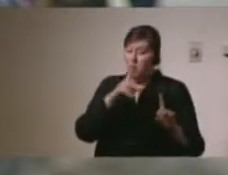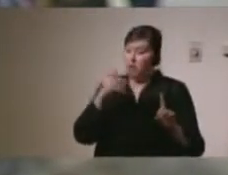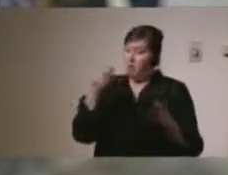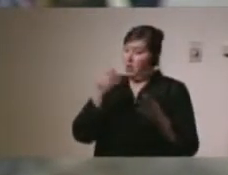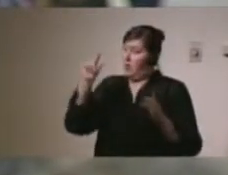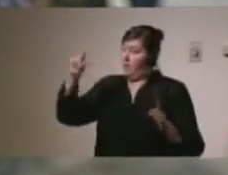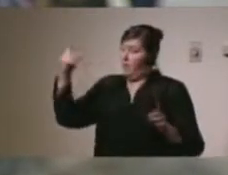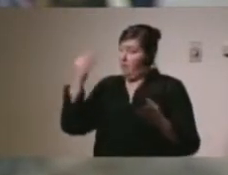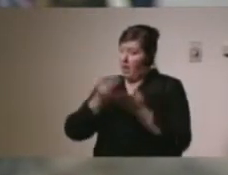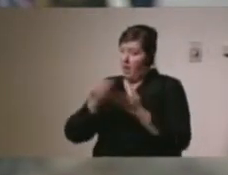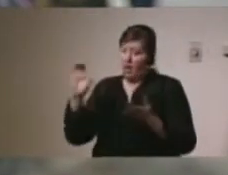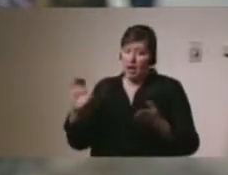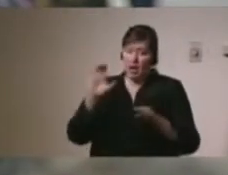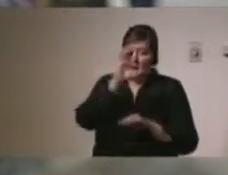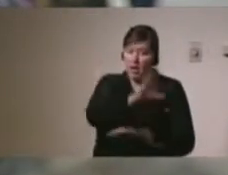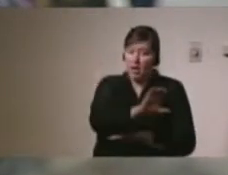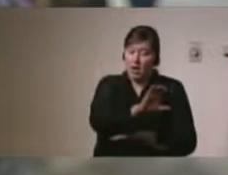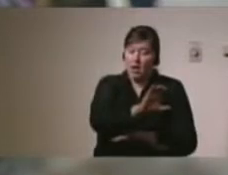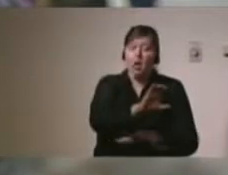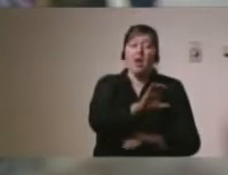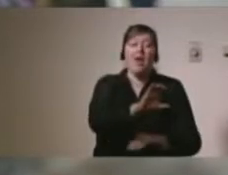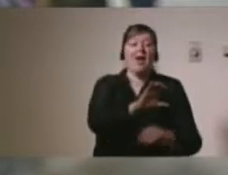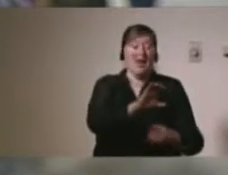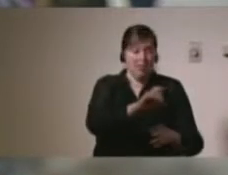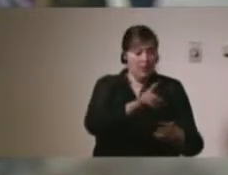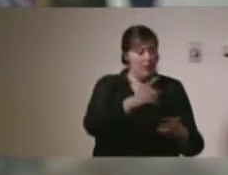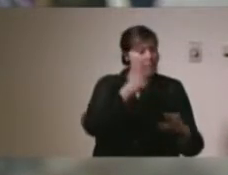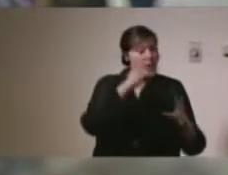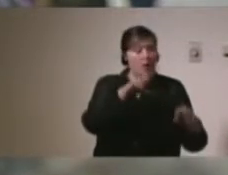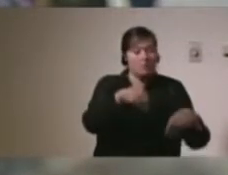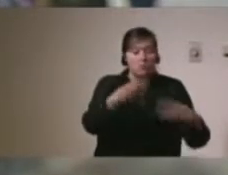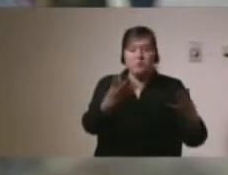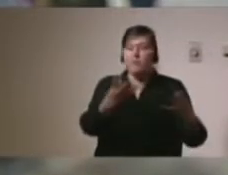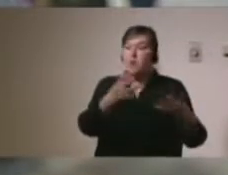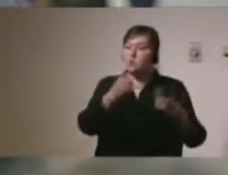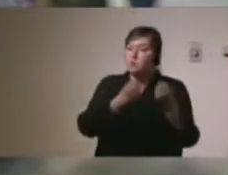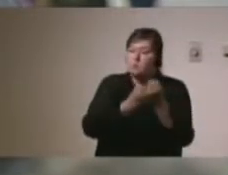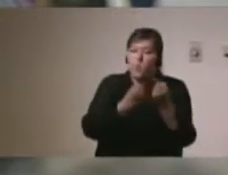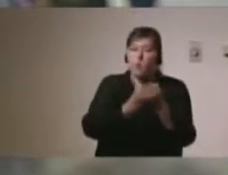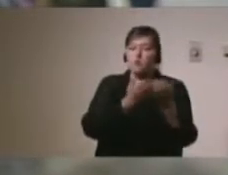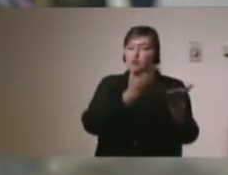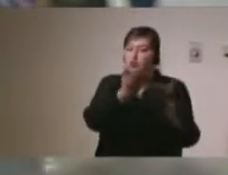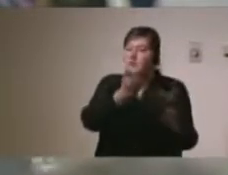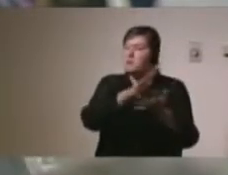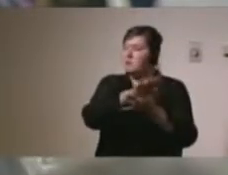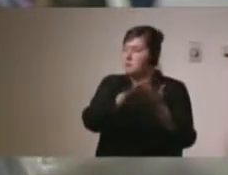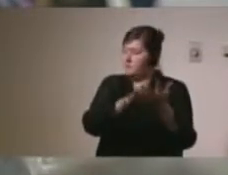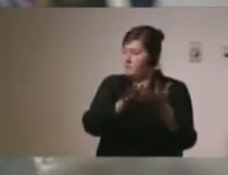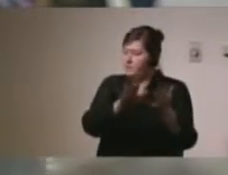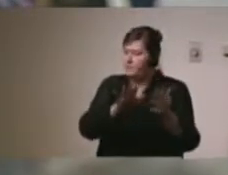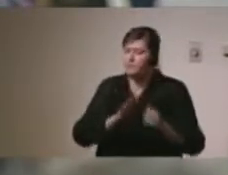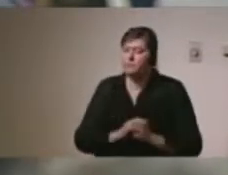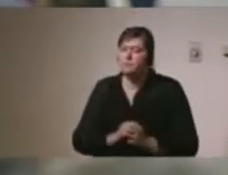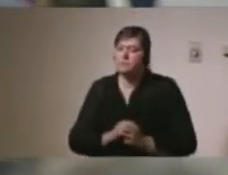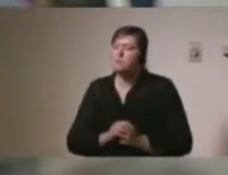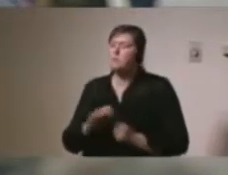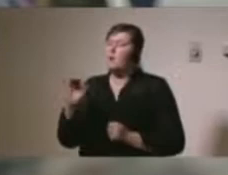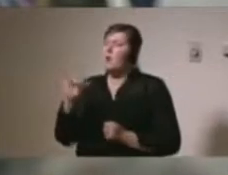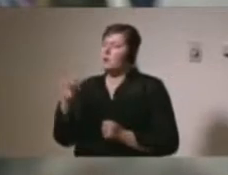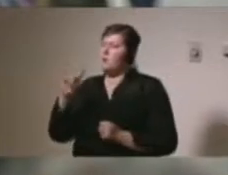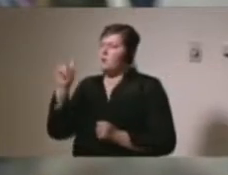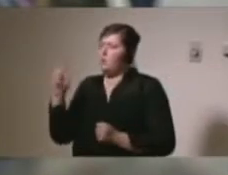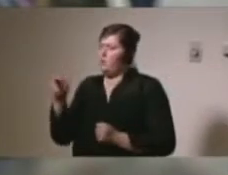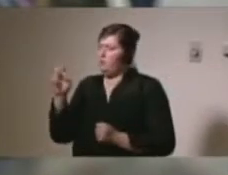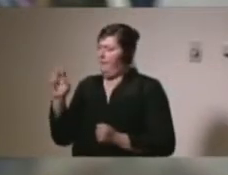of support and service to individuals. So that's one question. And then I also had a question for Ken, because